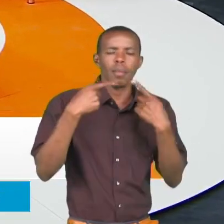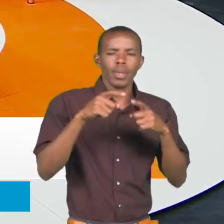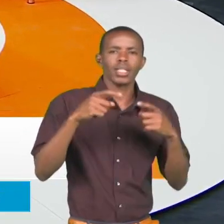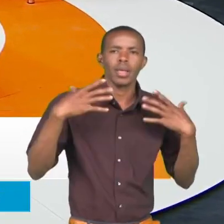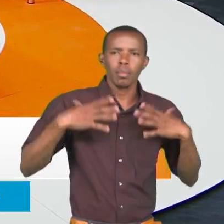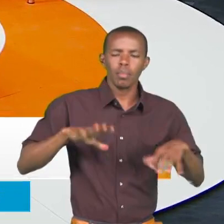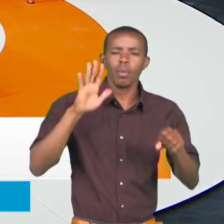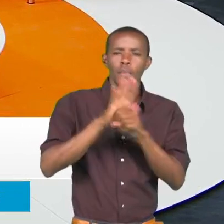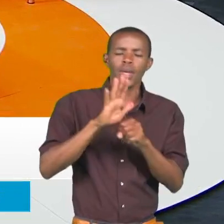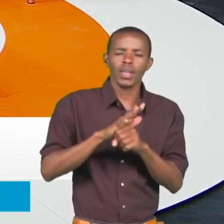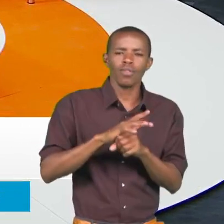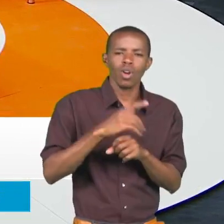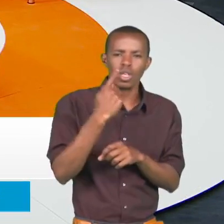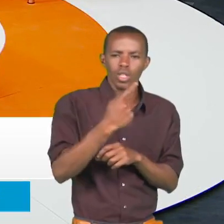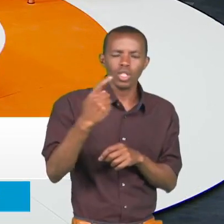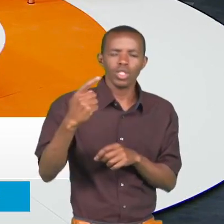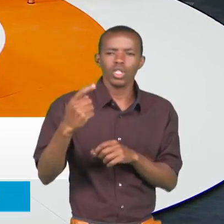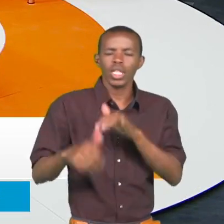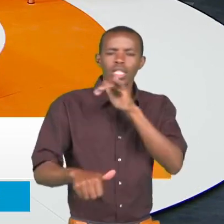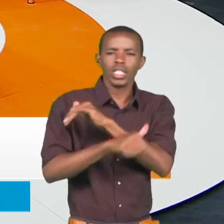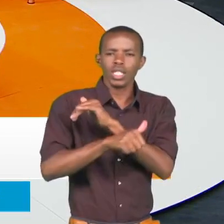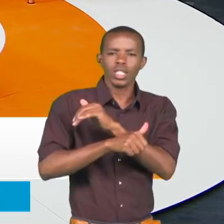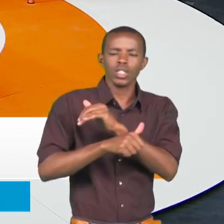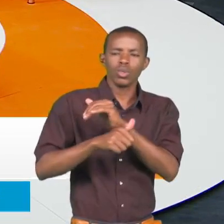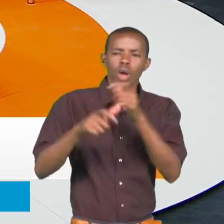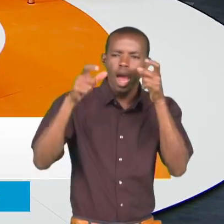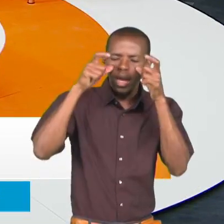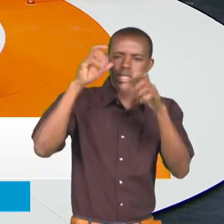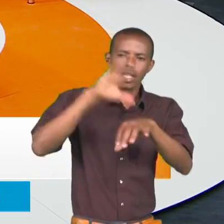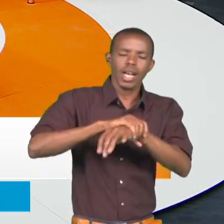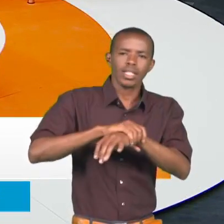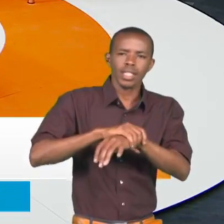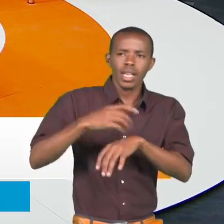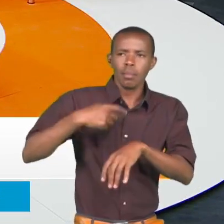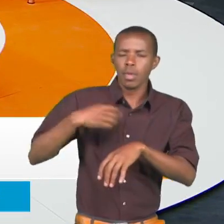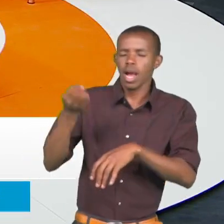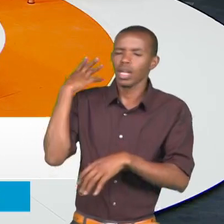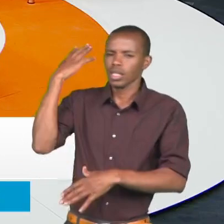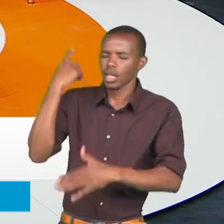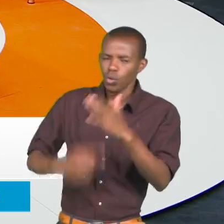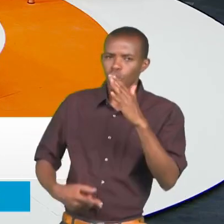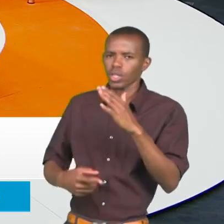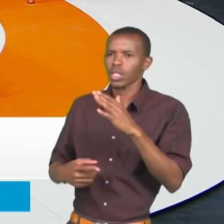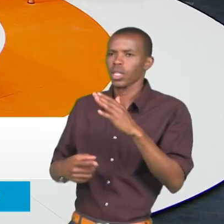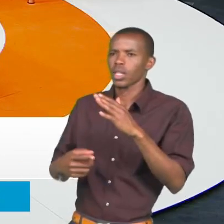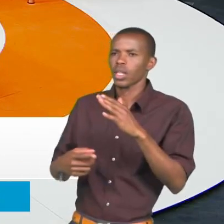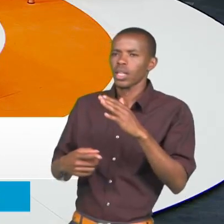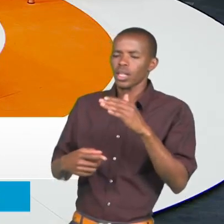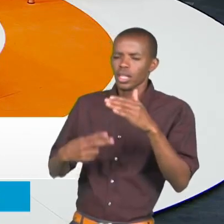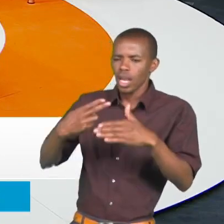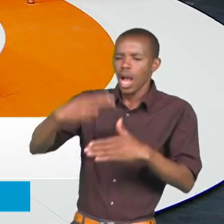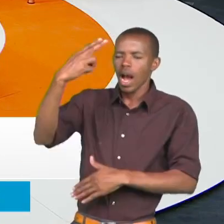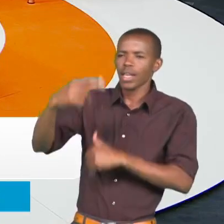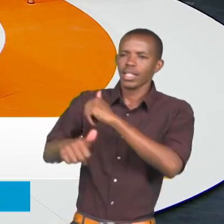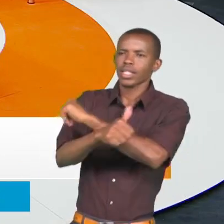majority is for anyone who is at the highest risk of HIV infection. Who are these people? You know, I understand. Yes. Being at the highest